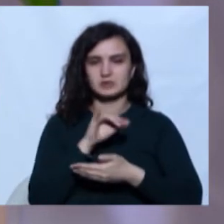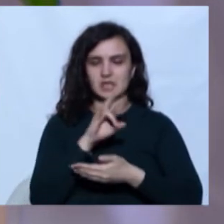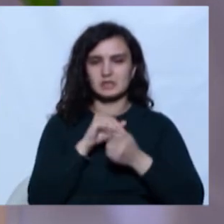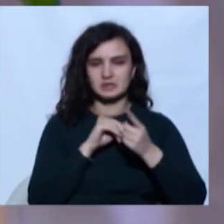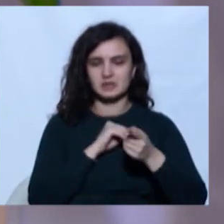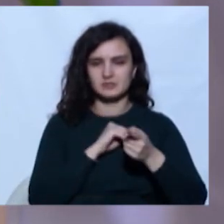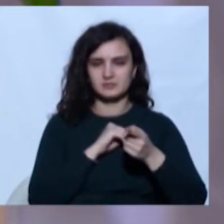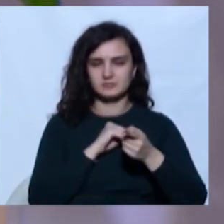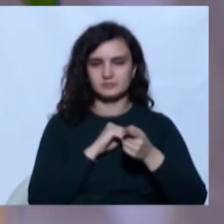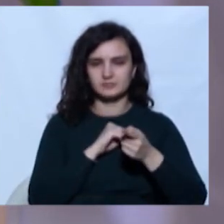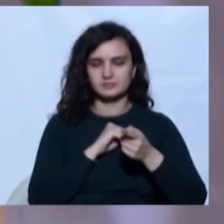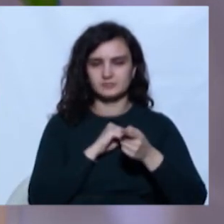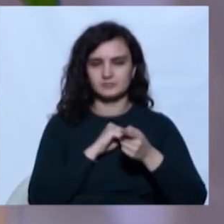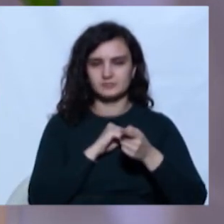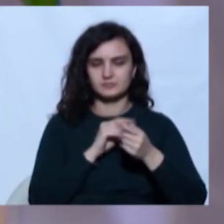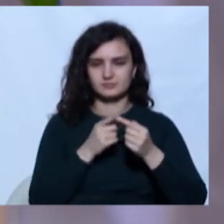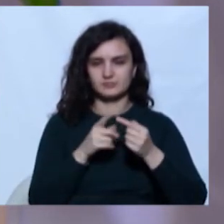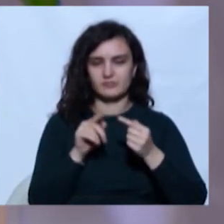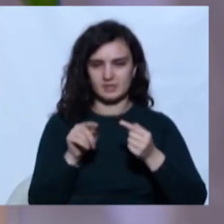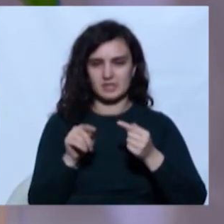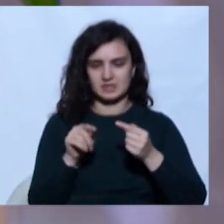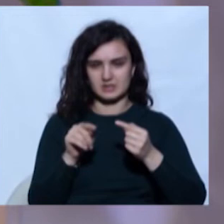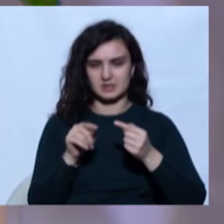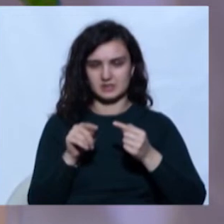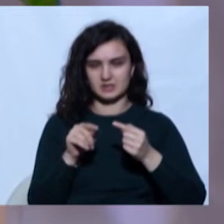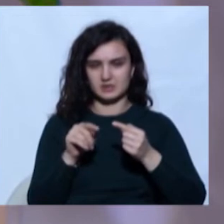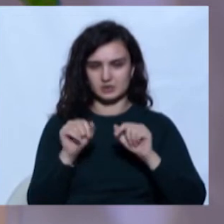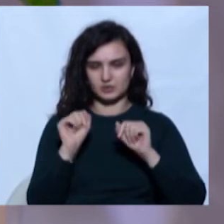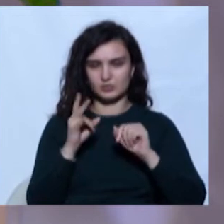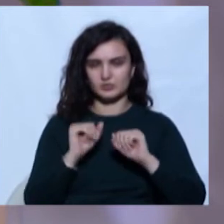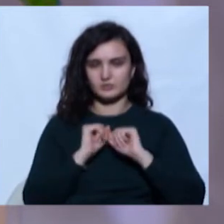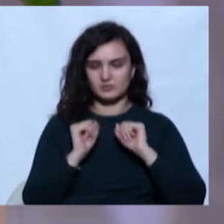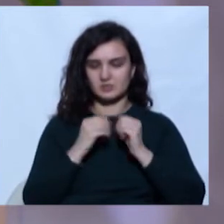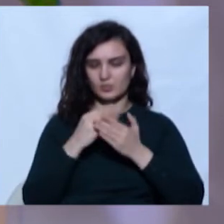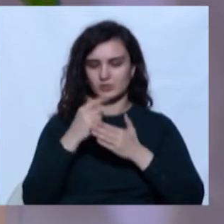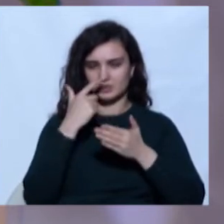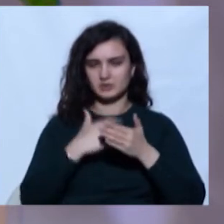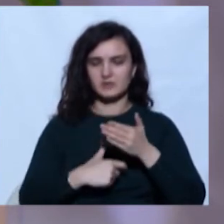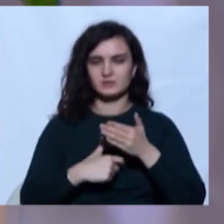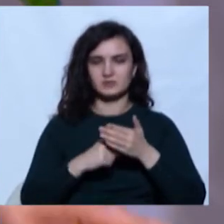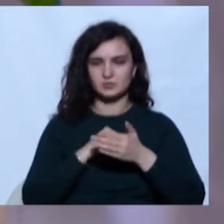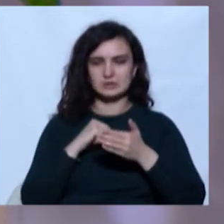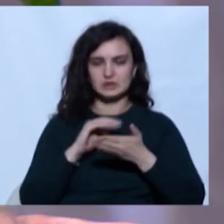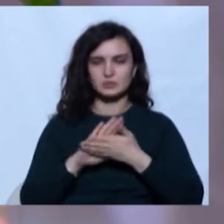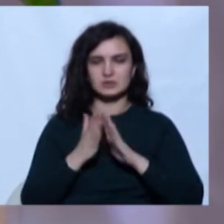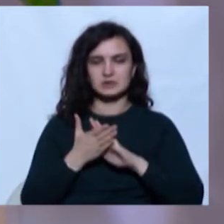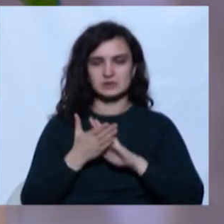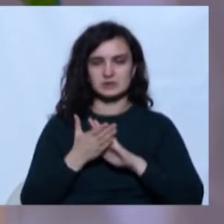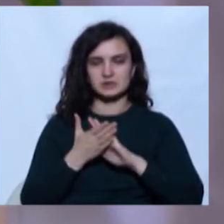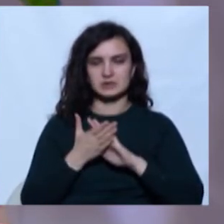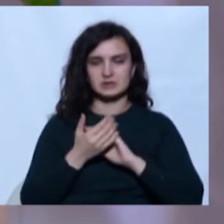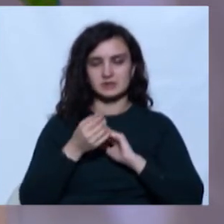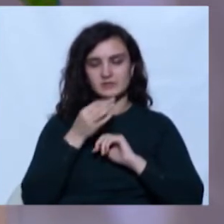had. The lesson to be taken from this is you should try to better yourself and your own situation rather